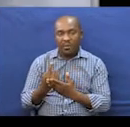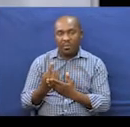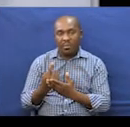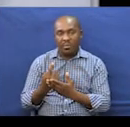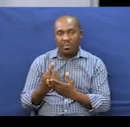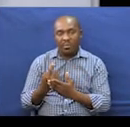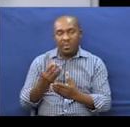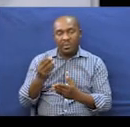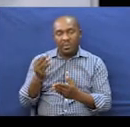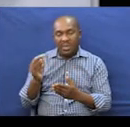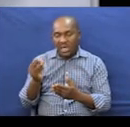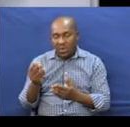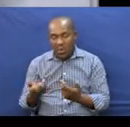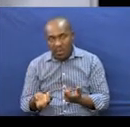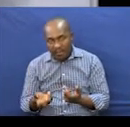general